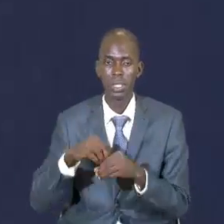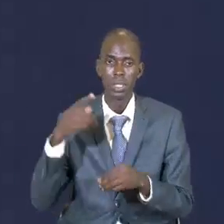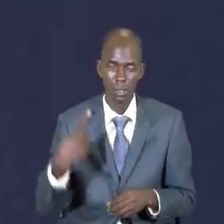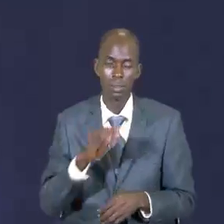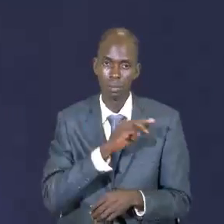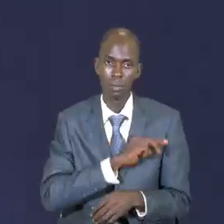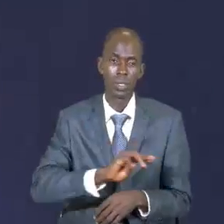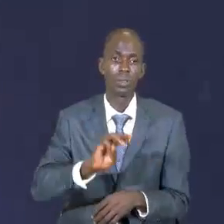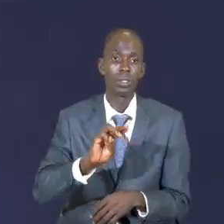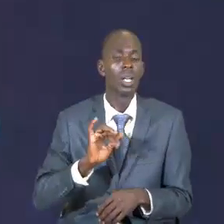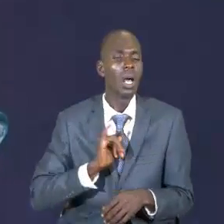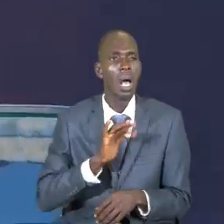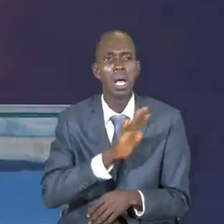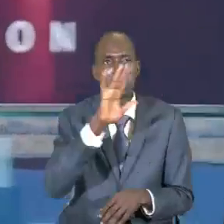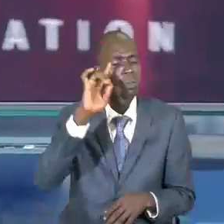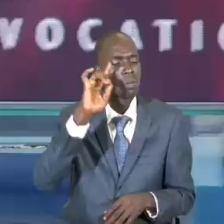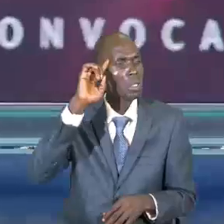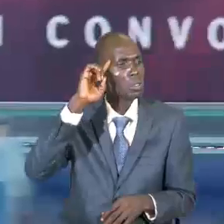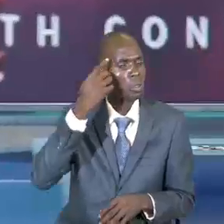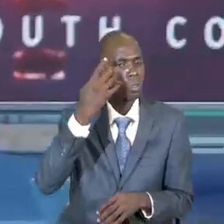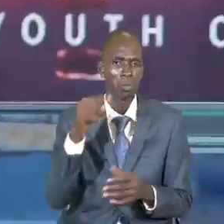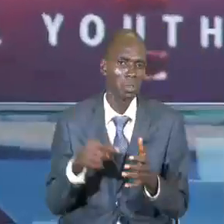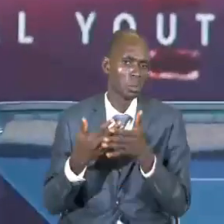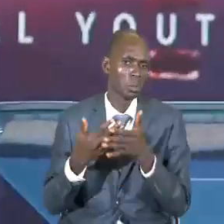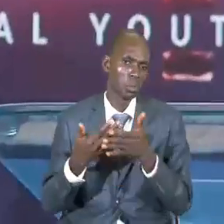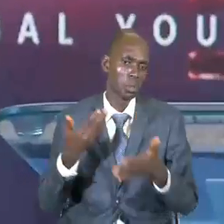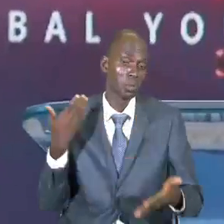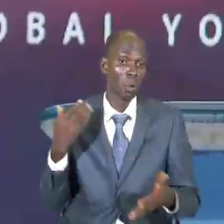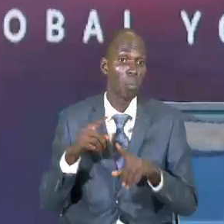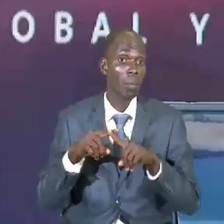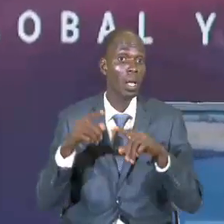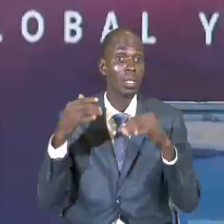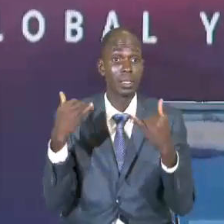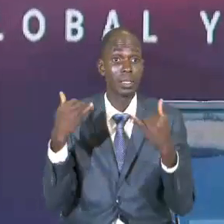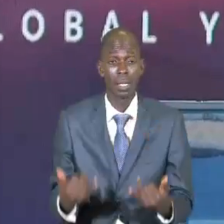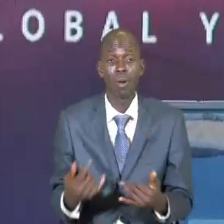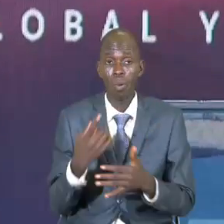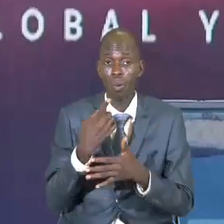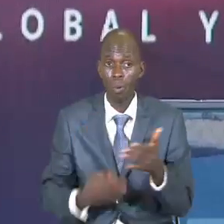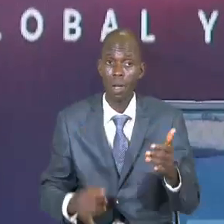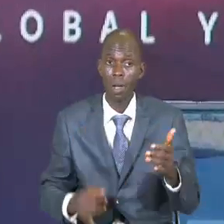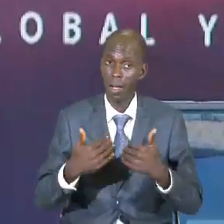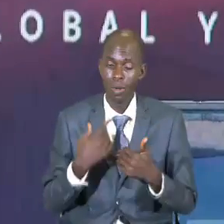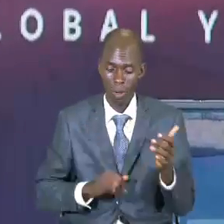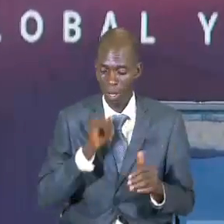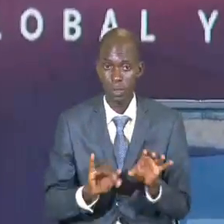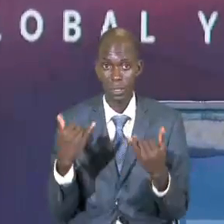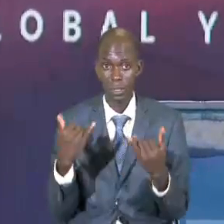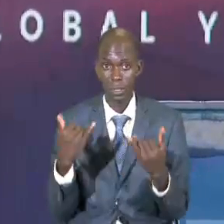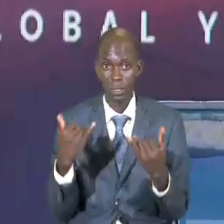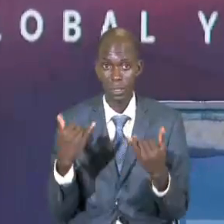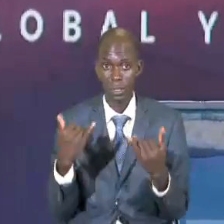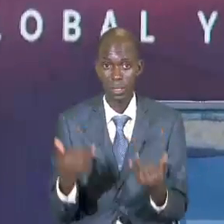this before. But now, what I have, what I'm doing, this ministry, this career, and